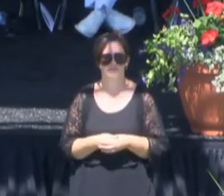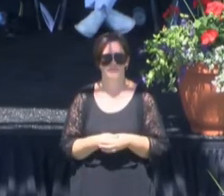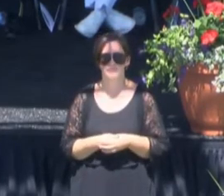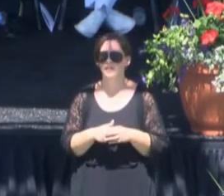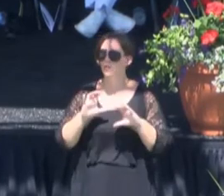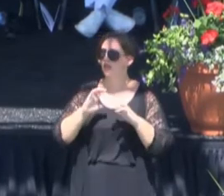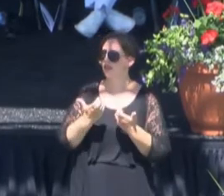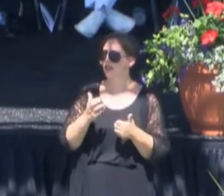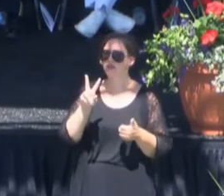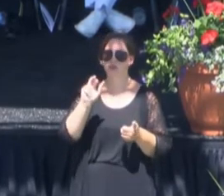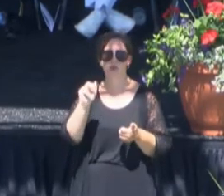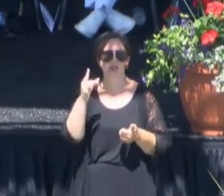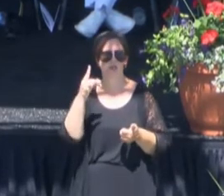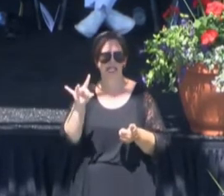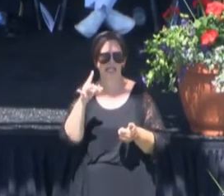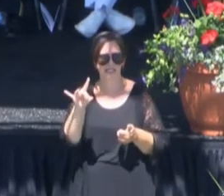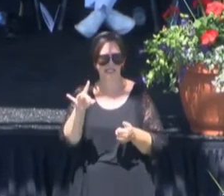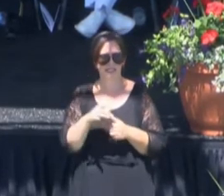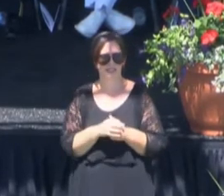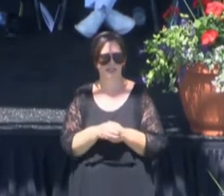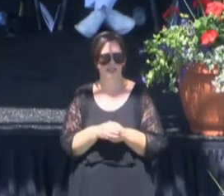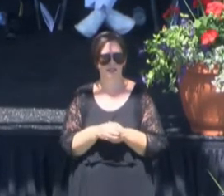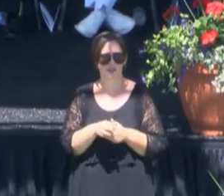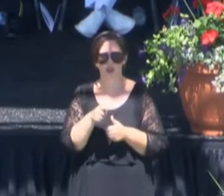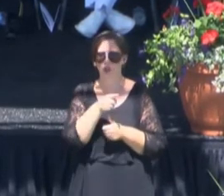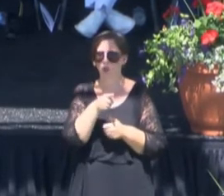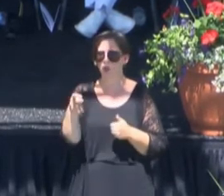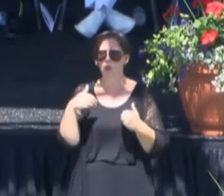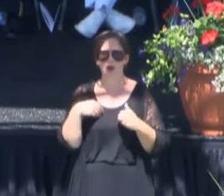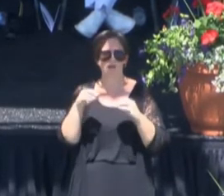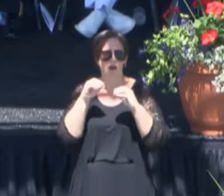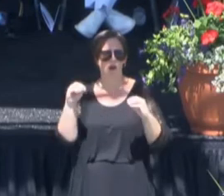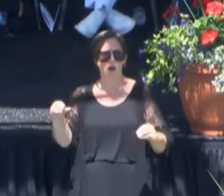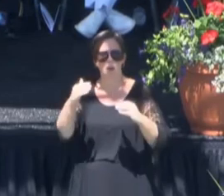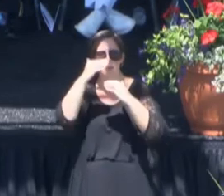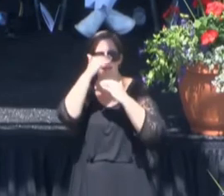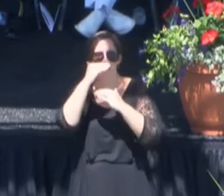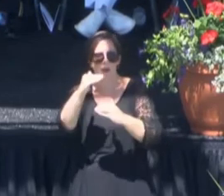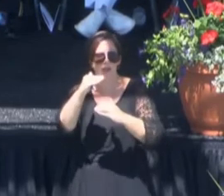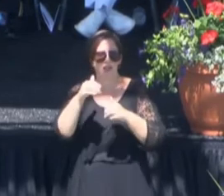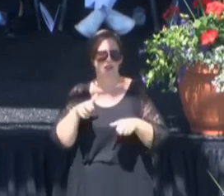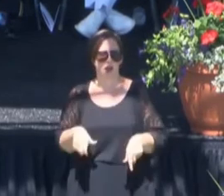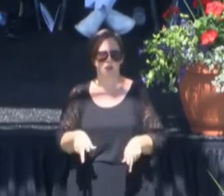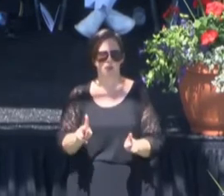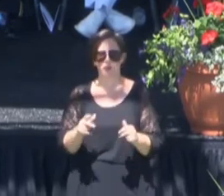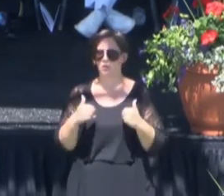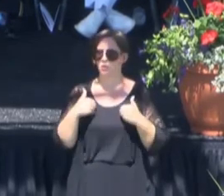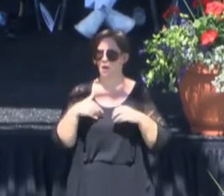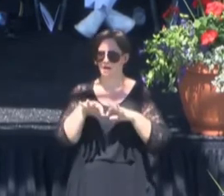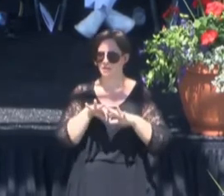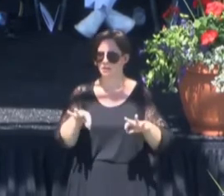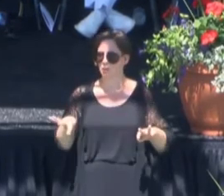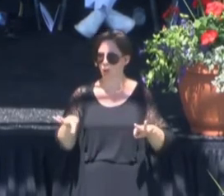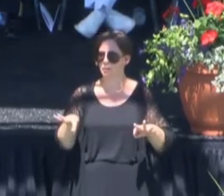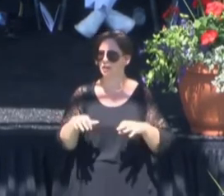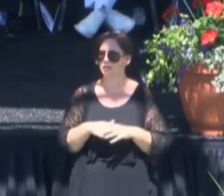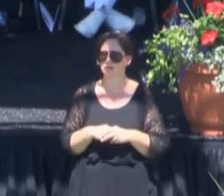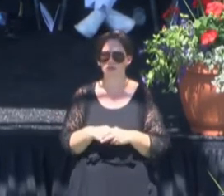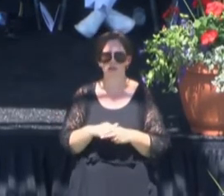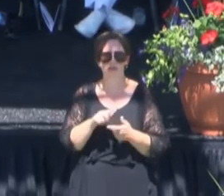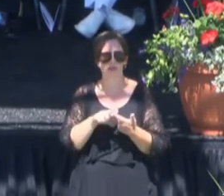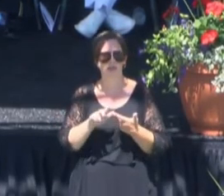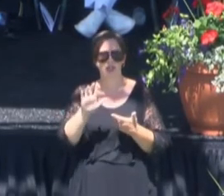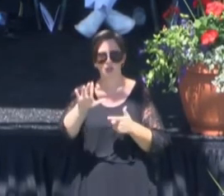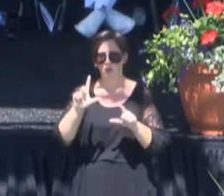of 2018, you have unlimited opportunity due to your diploma and